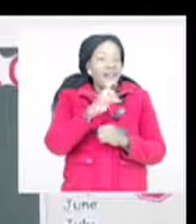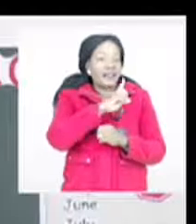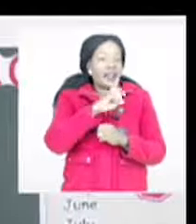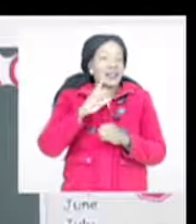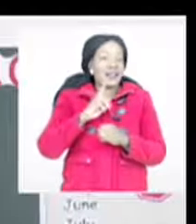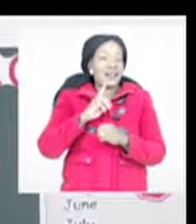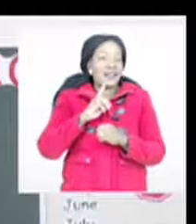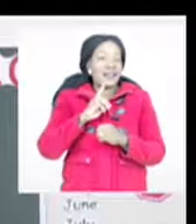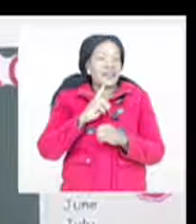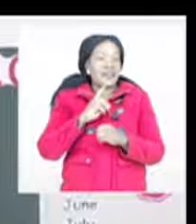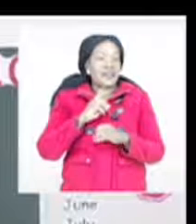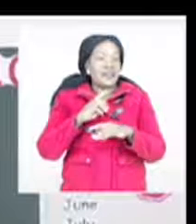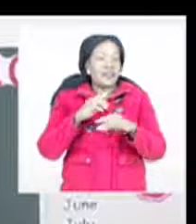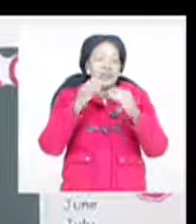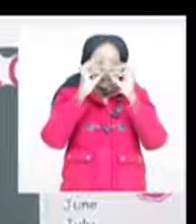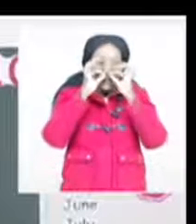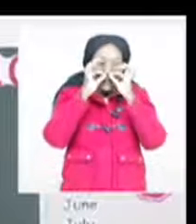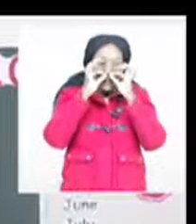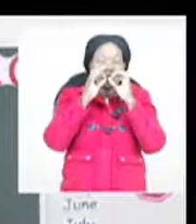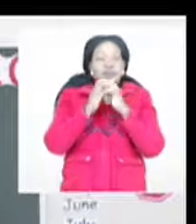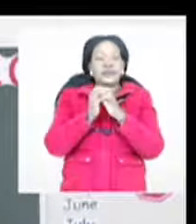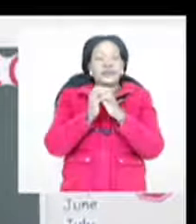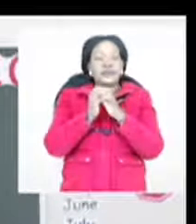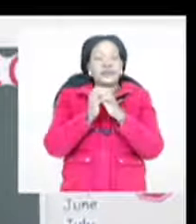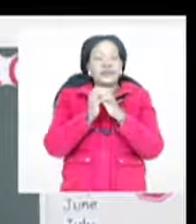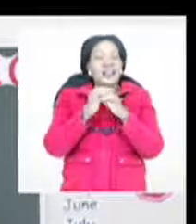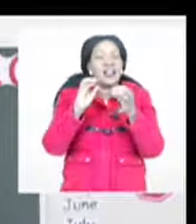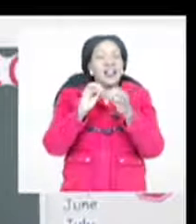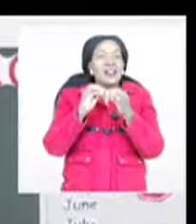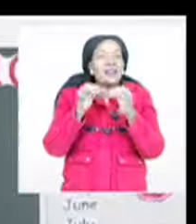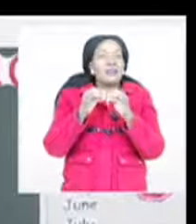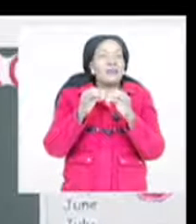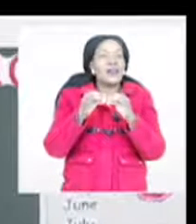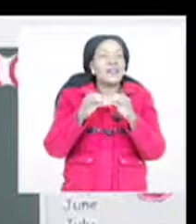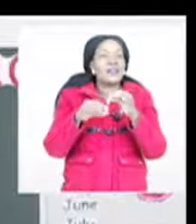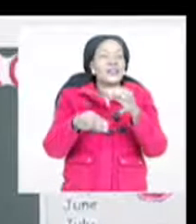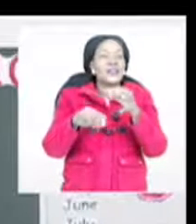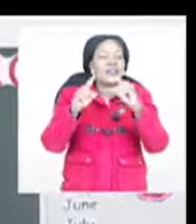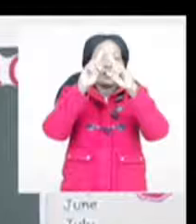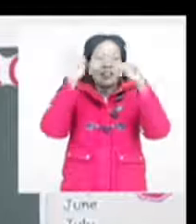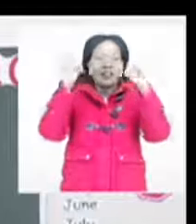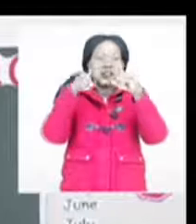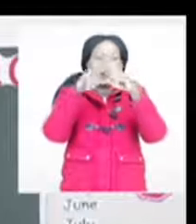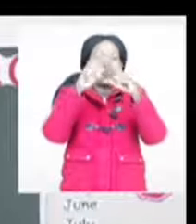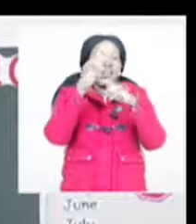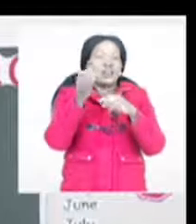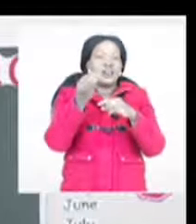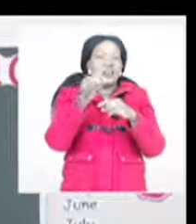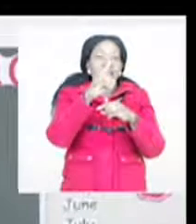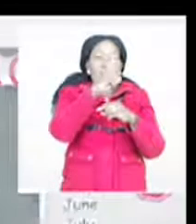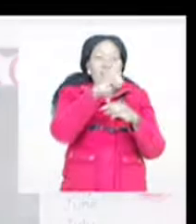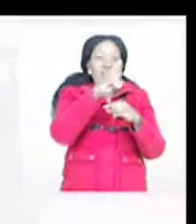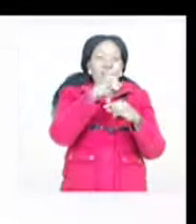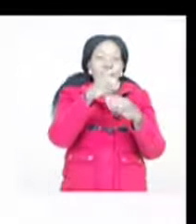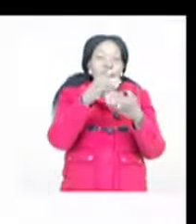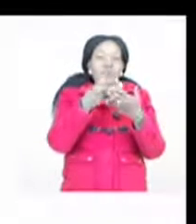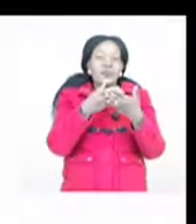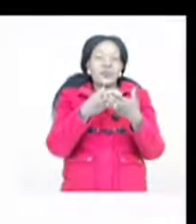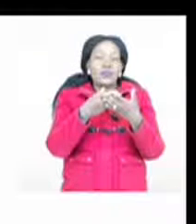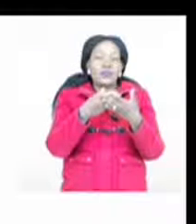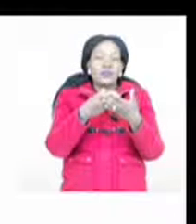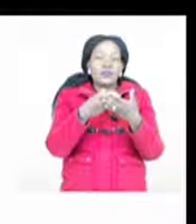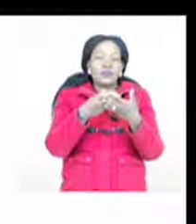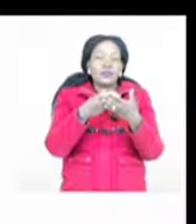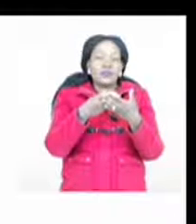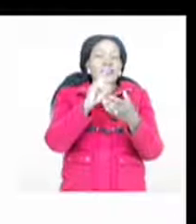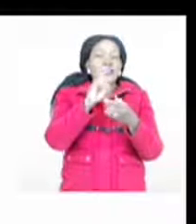hippos here. Wow, let's look at the number that you have to fill in on your sheet in the workbook. That's